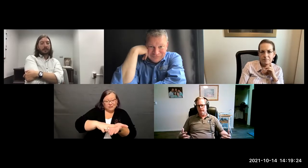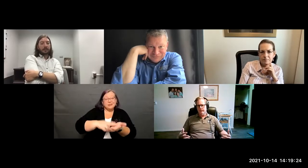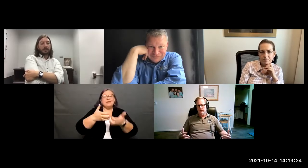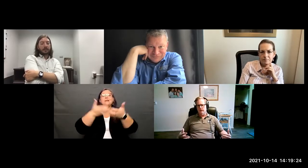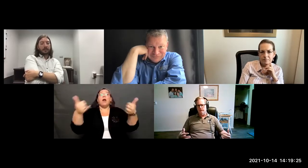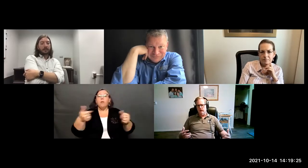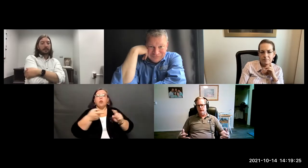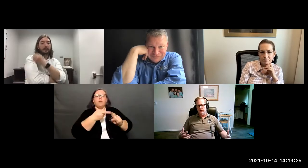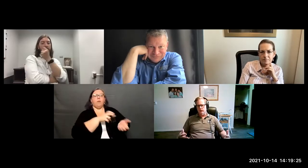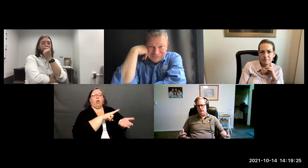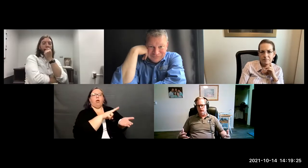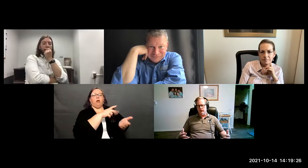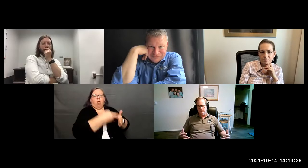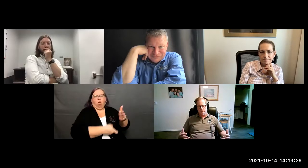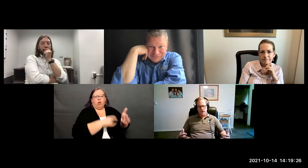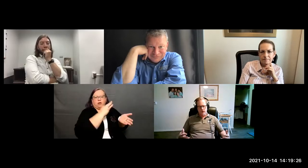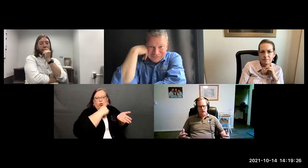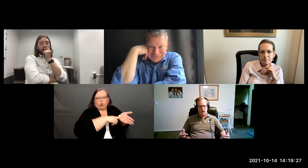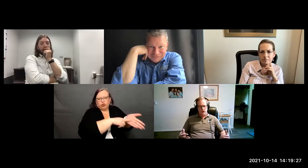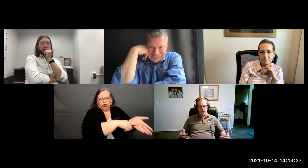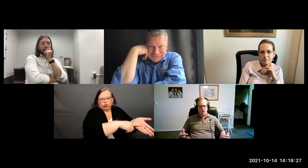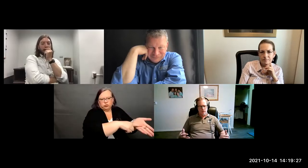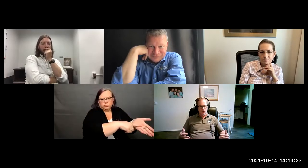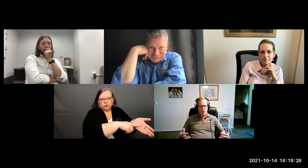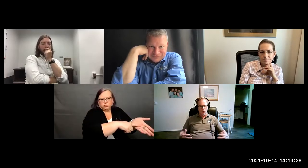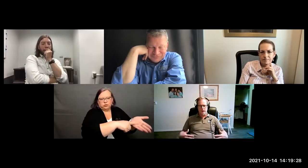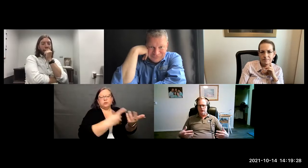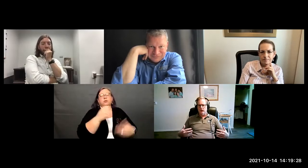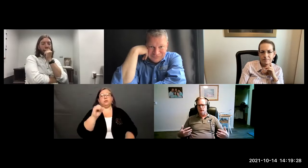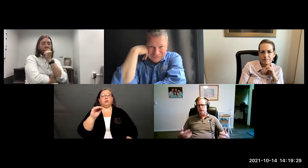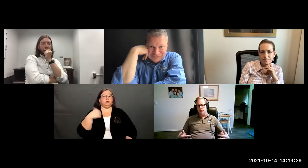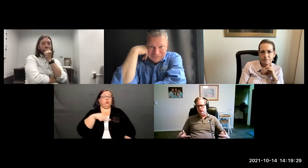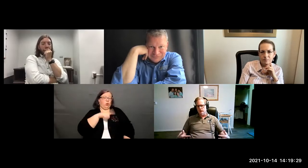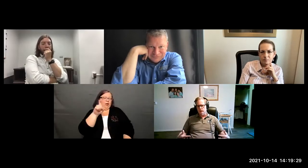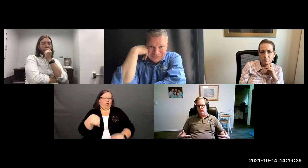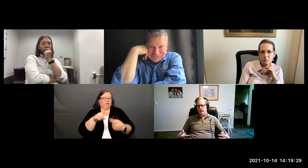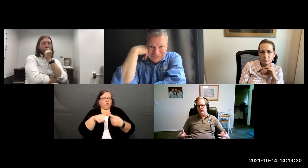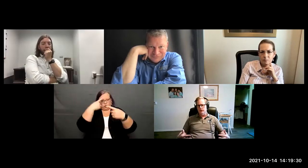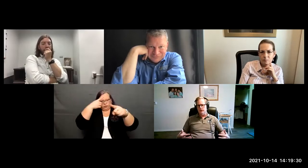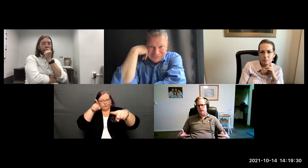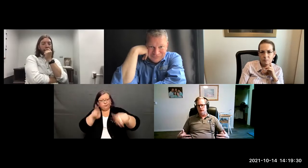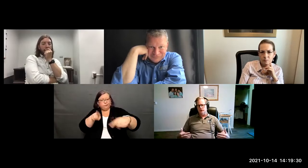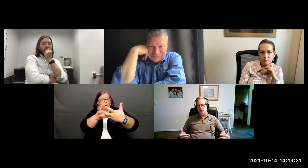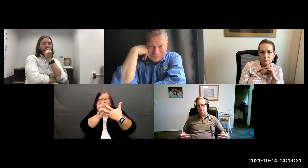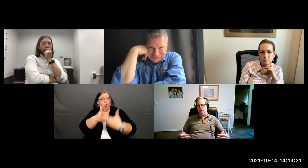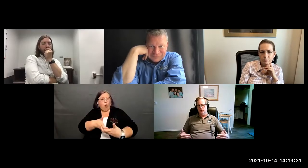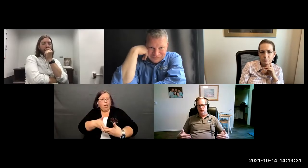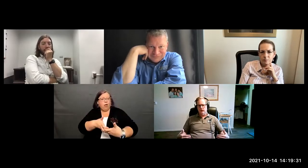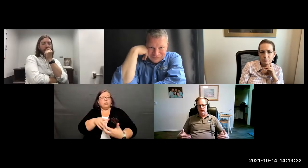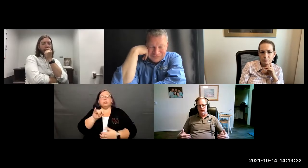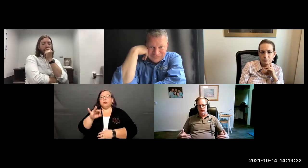out, if Gallaudet were to do this, what its contribution would be because